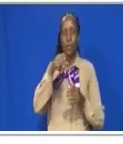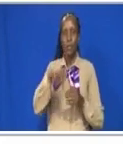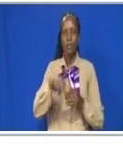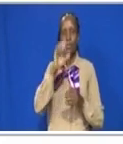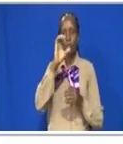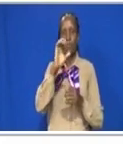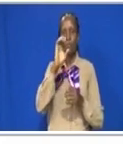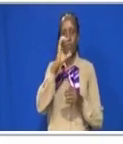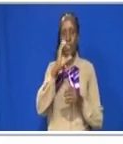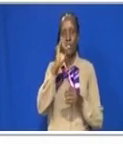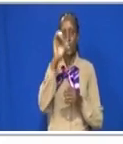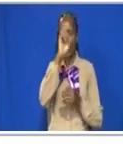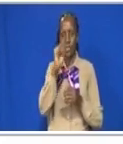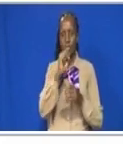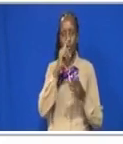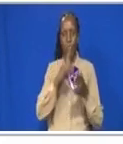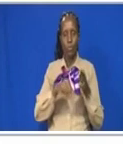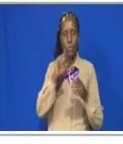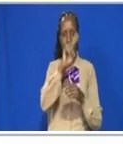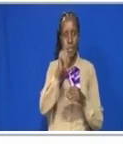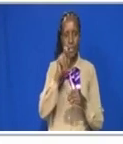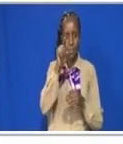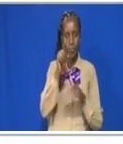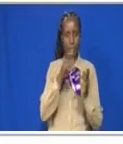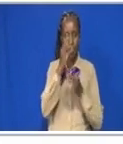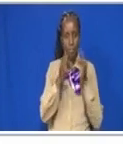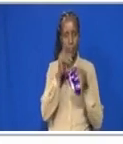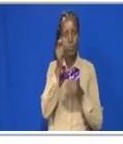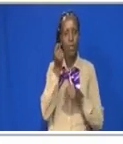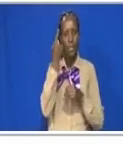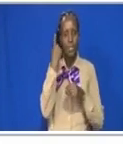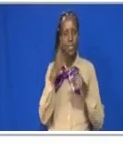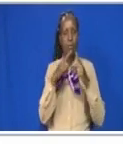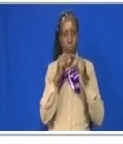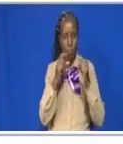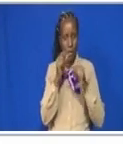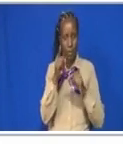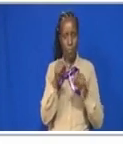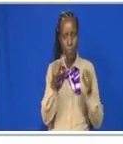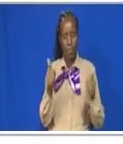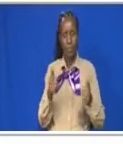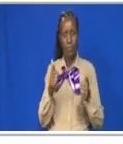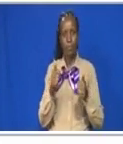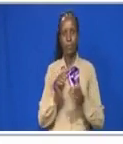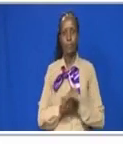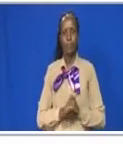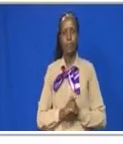What you're being tested on is whether you understand the term species.